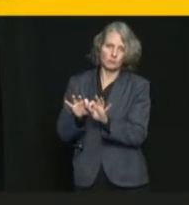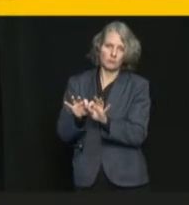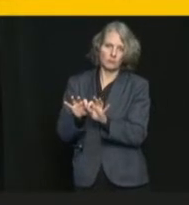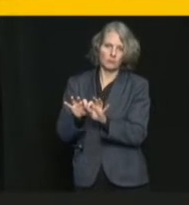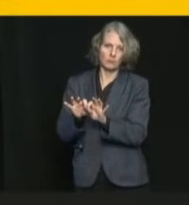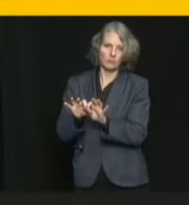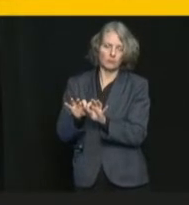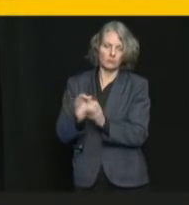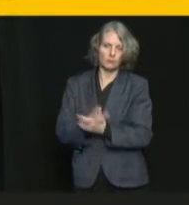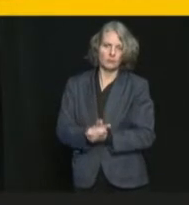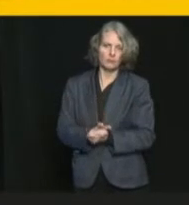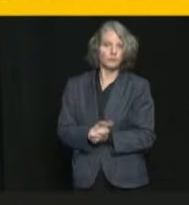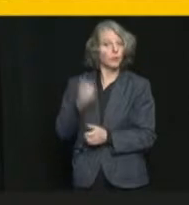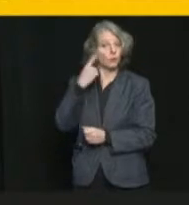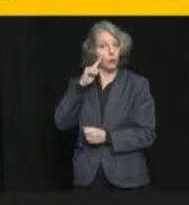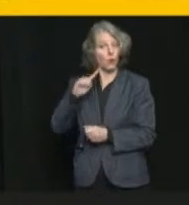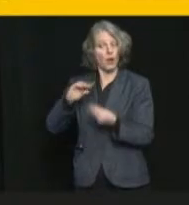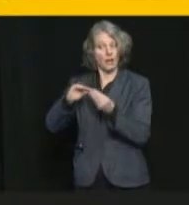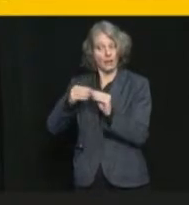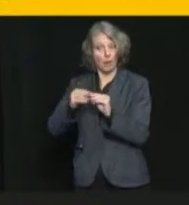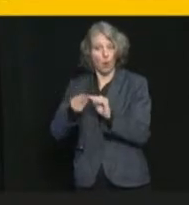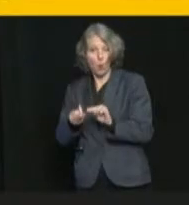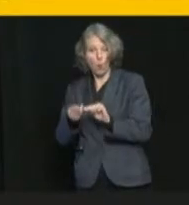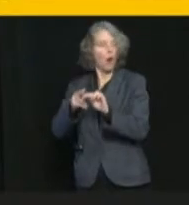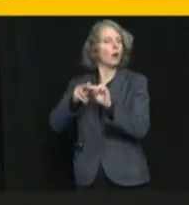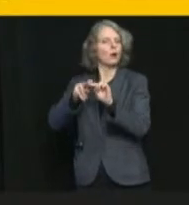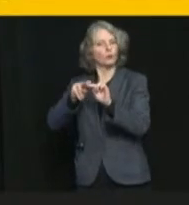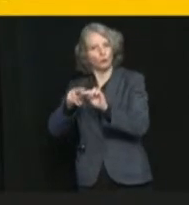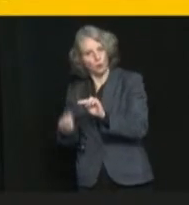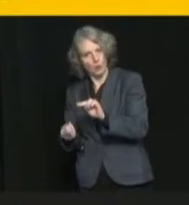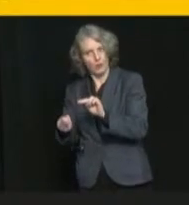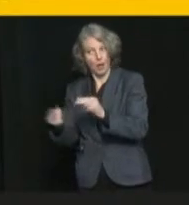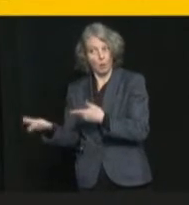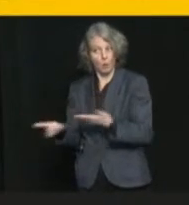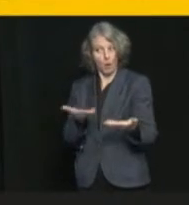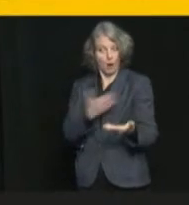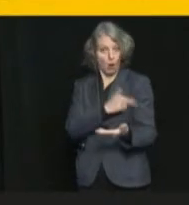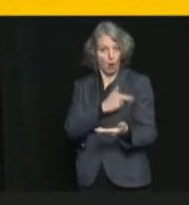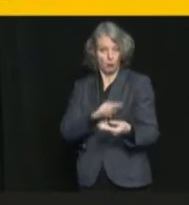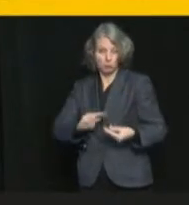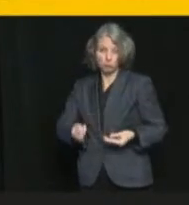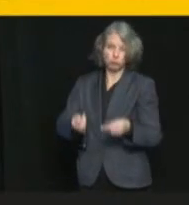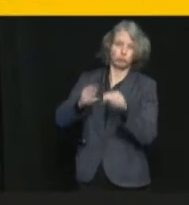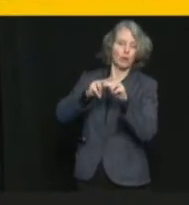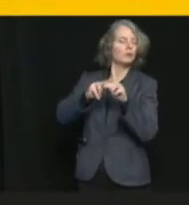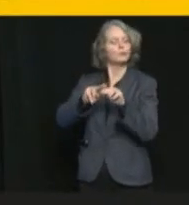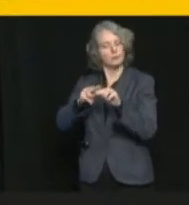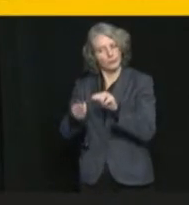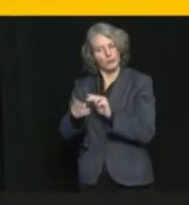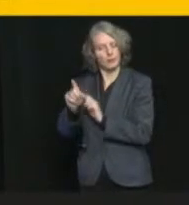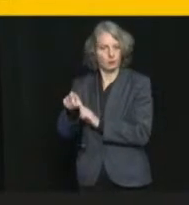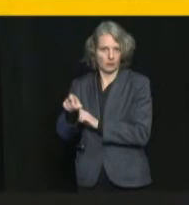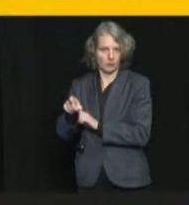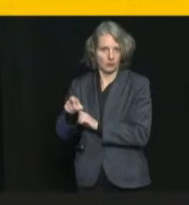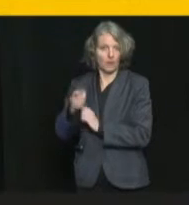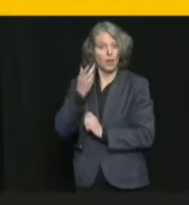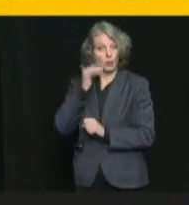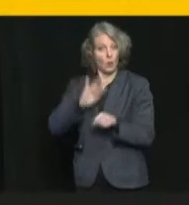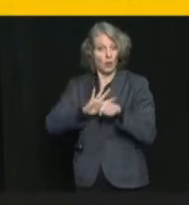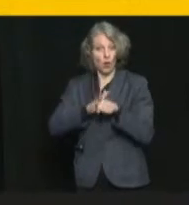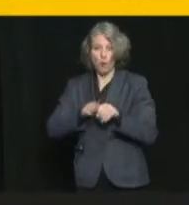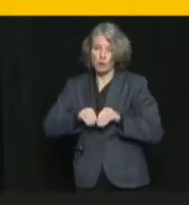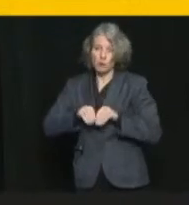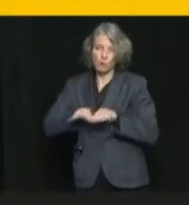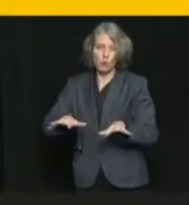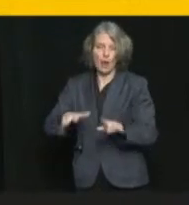to decrease the number of cases and hospitalization rates. As you know, the pandemic has impacts going way